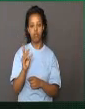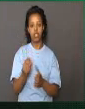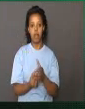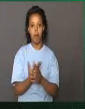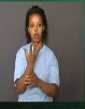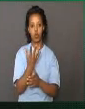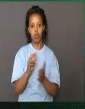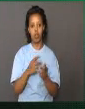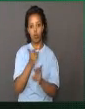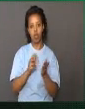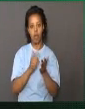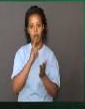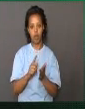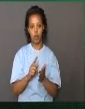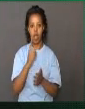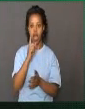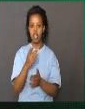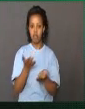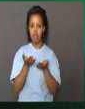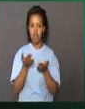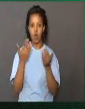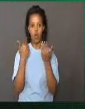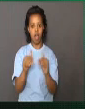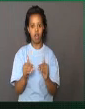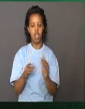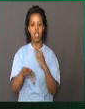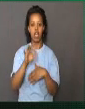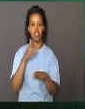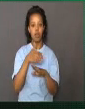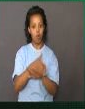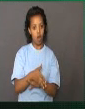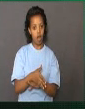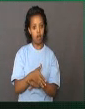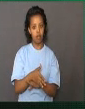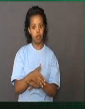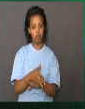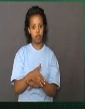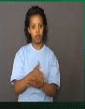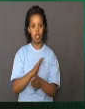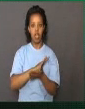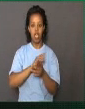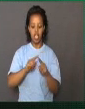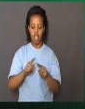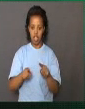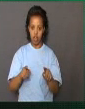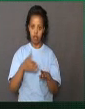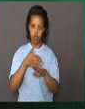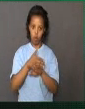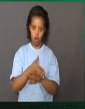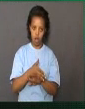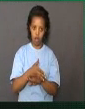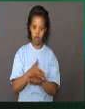Once the maximum amount of antibiotic is produced, it is isolated